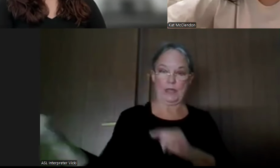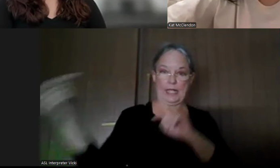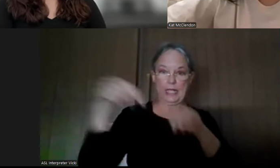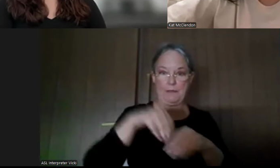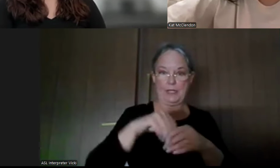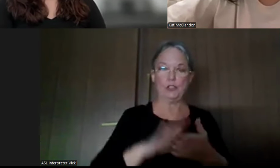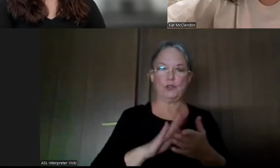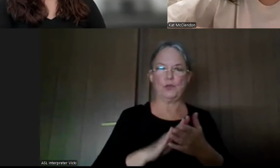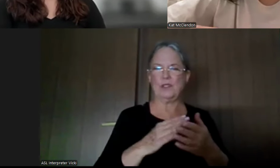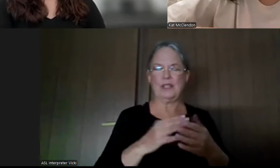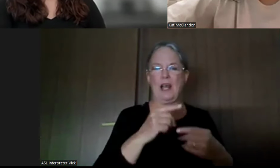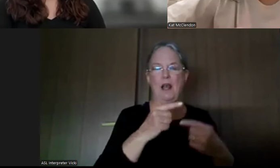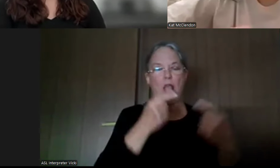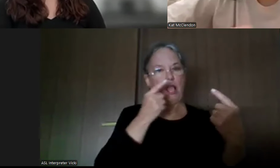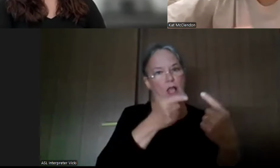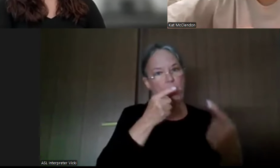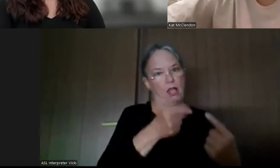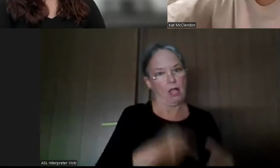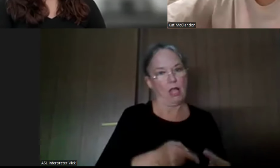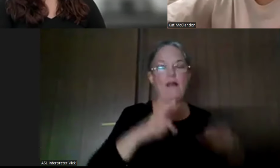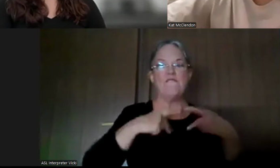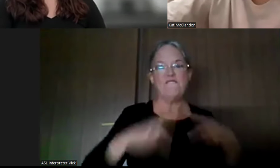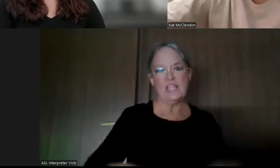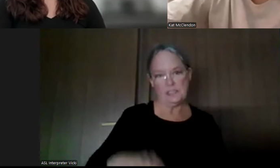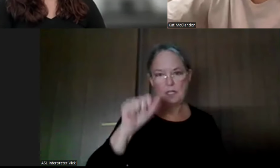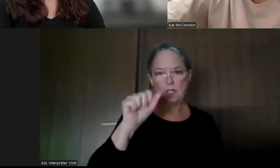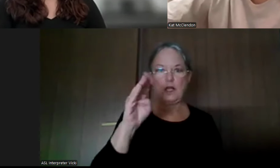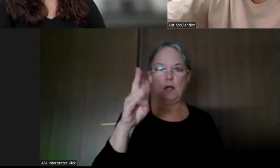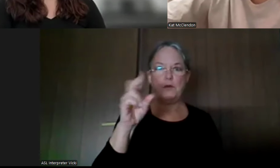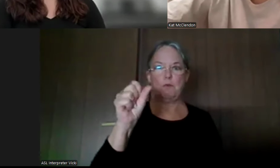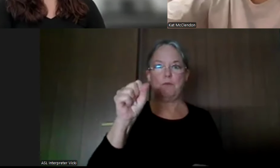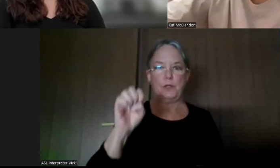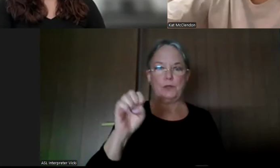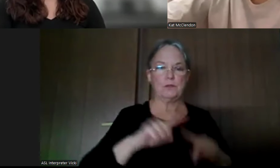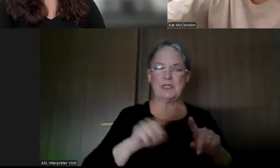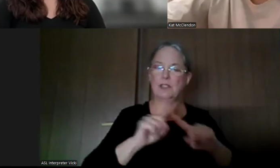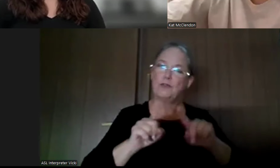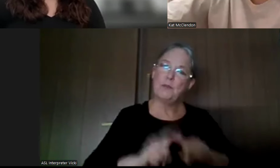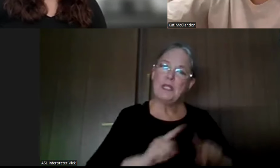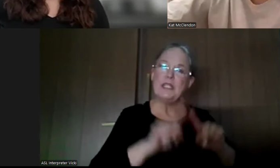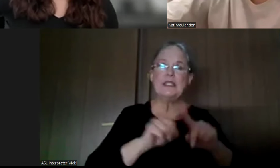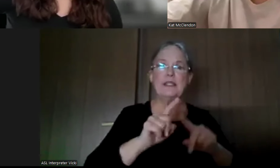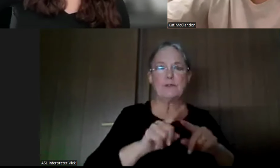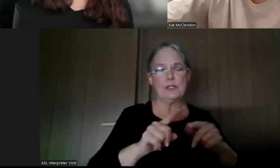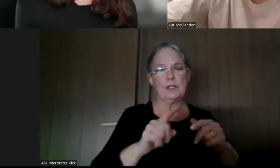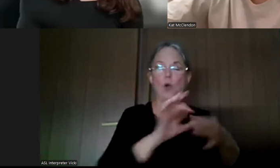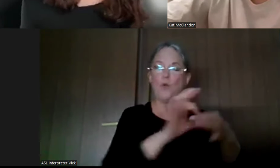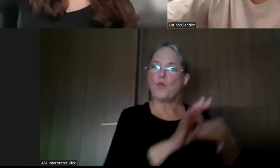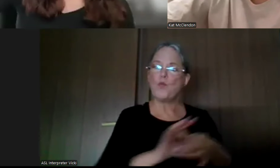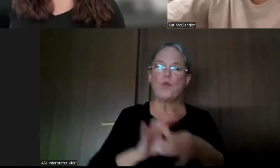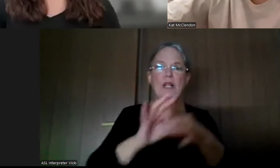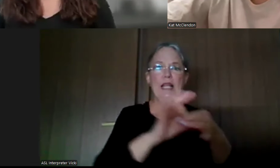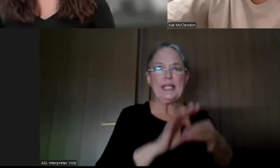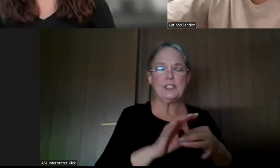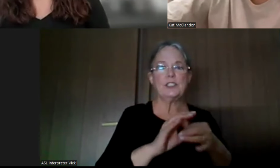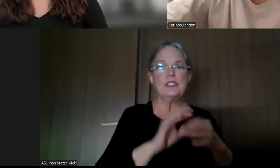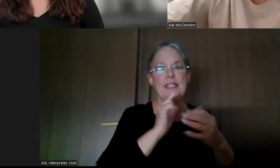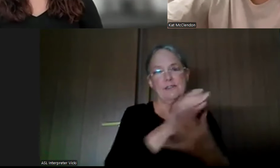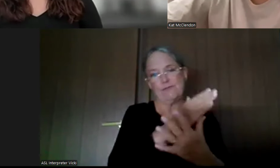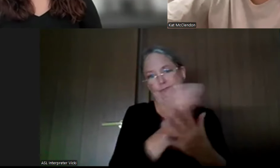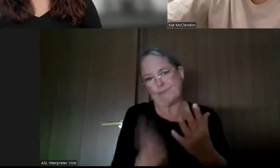physical abuse, right? But there's so many different types of abuse. A relationship exists on a spectrum from